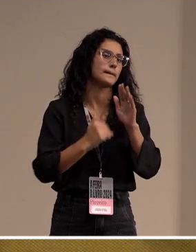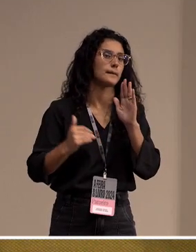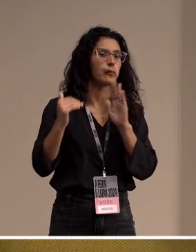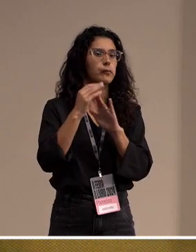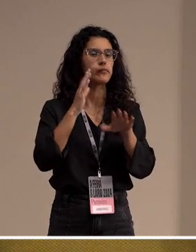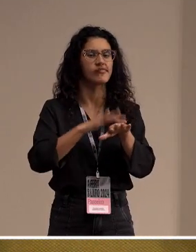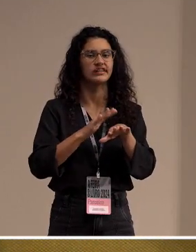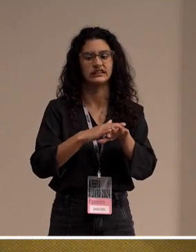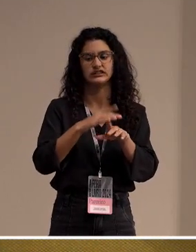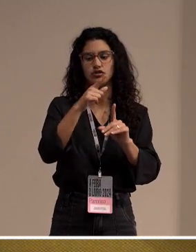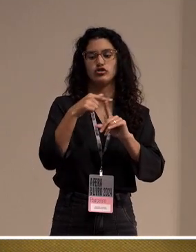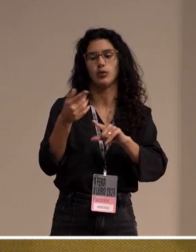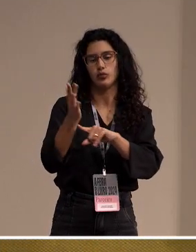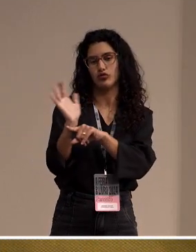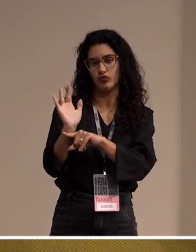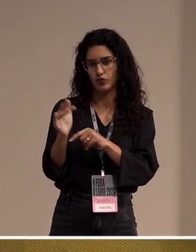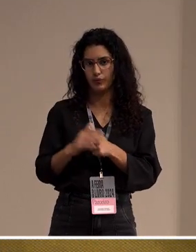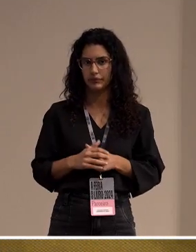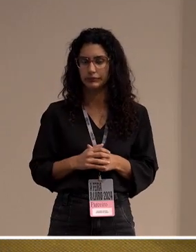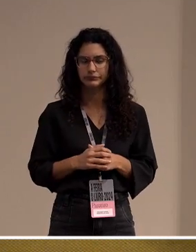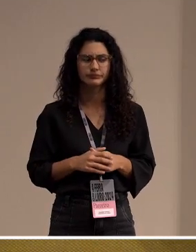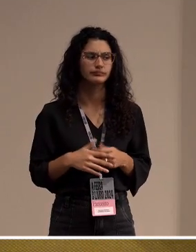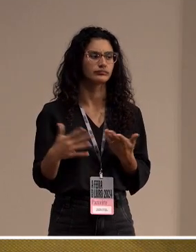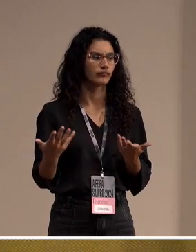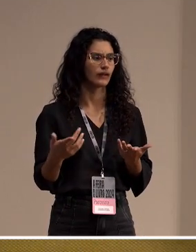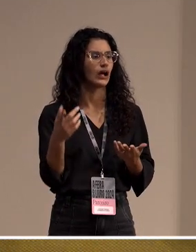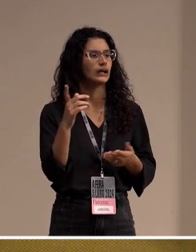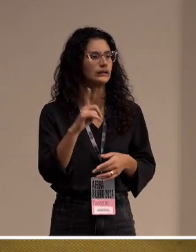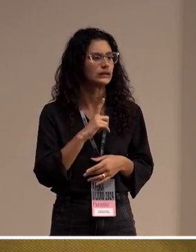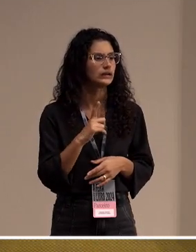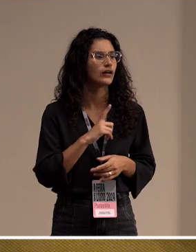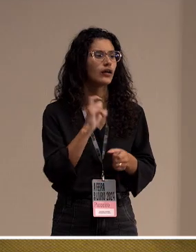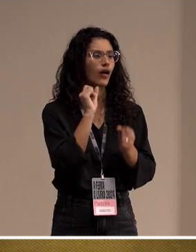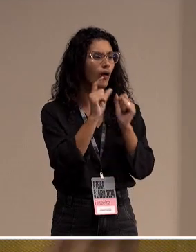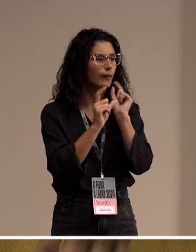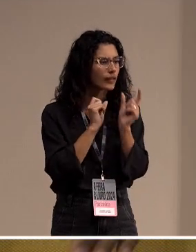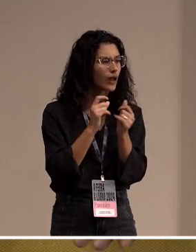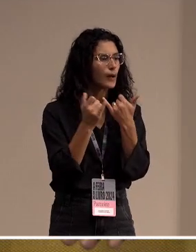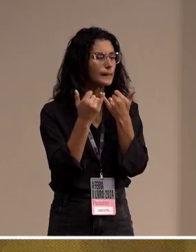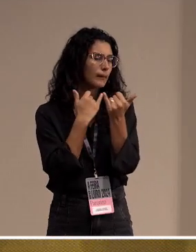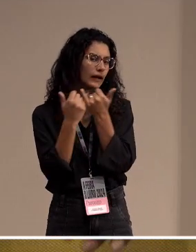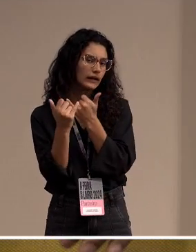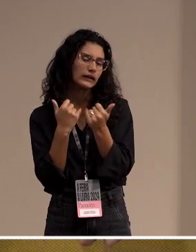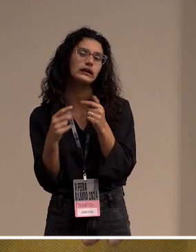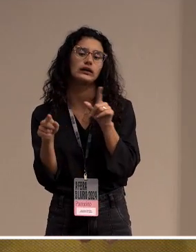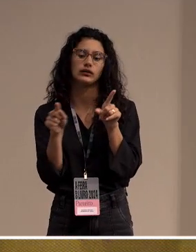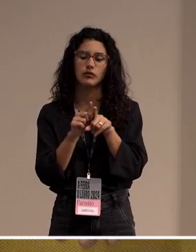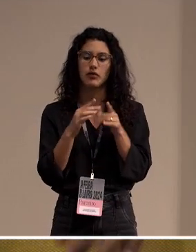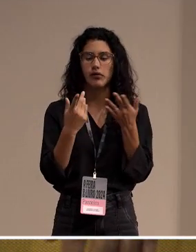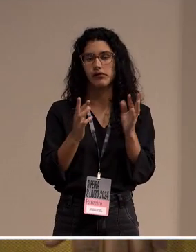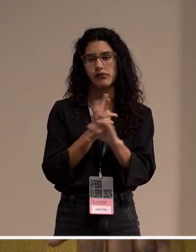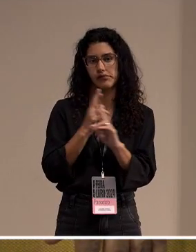There have been similar comments about books. We don't need to tell this story.